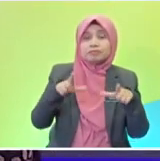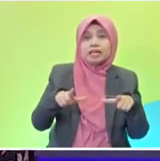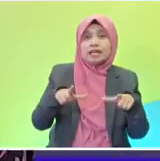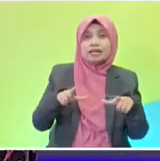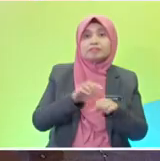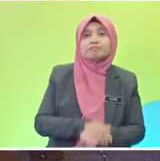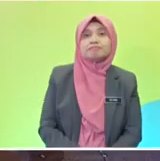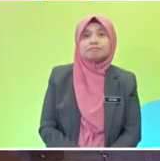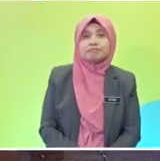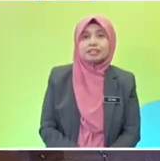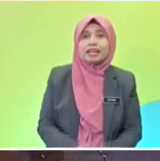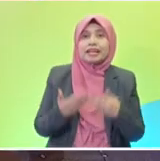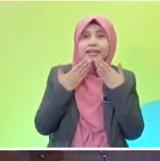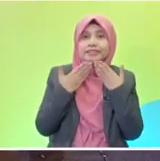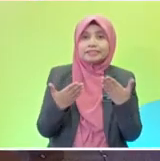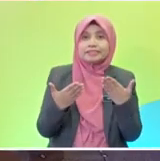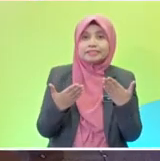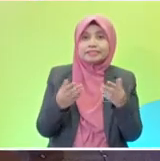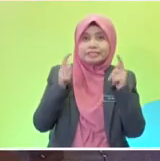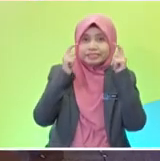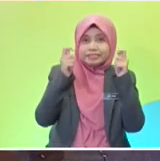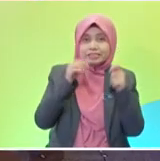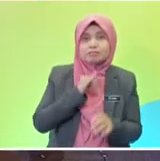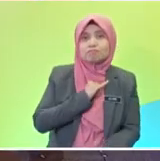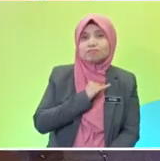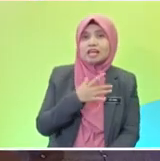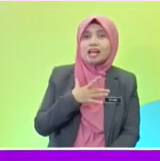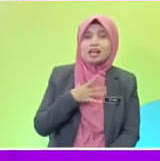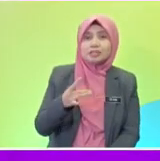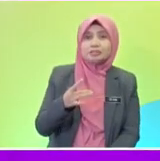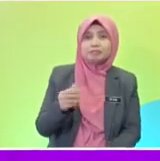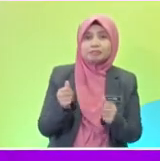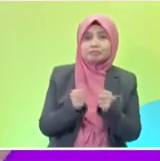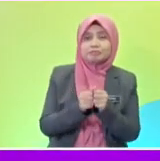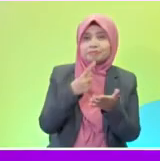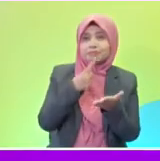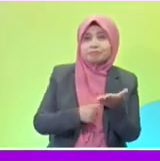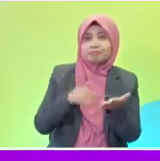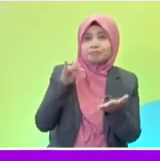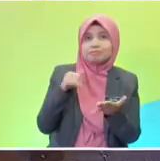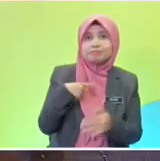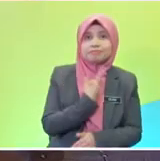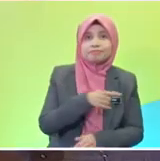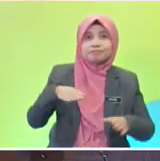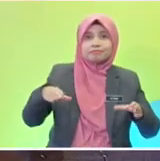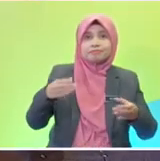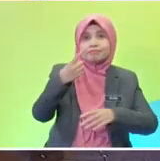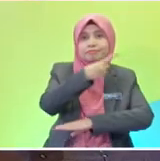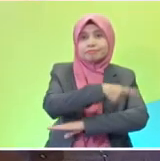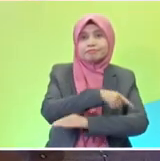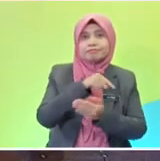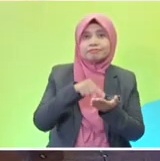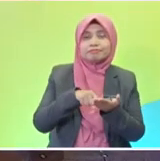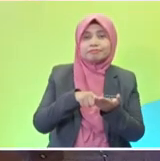right. Okay, teacher, that was very fun. Yeah. I love doing paper crafts. Yeah, you can also add, you can